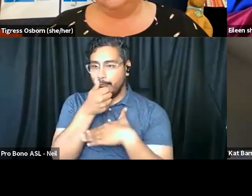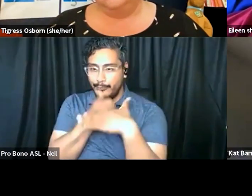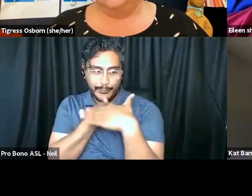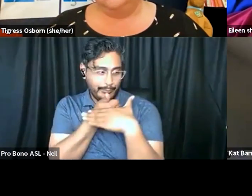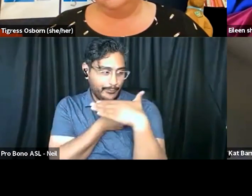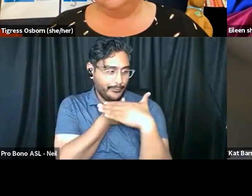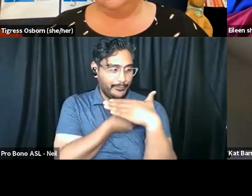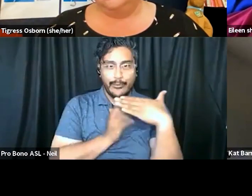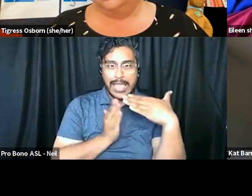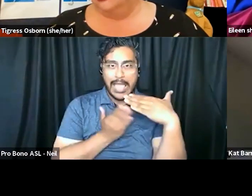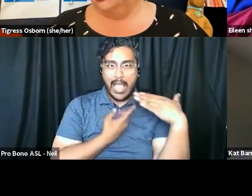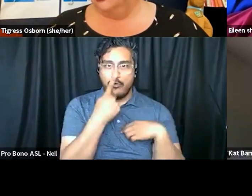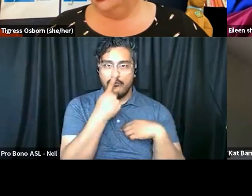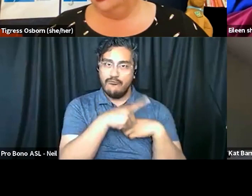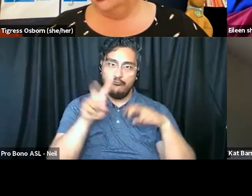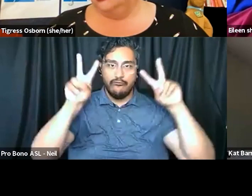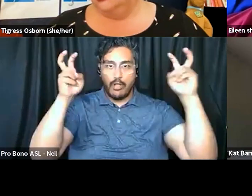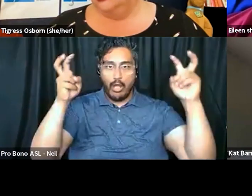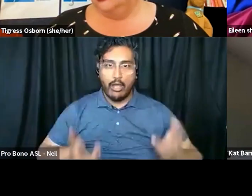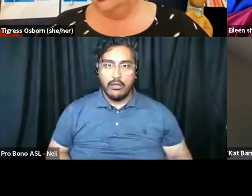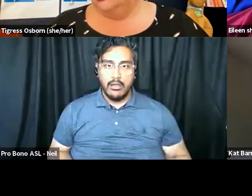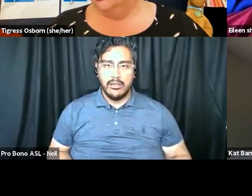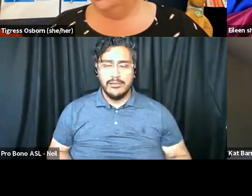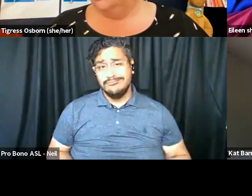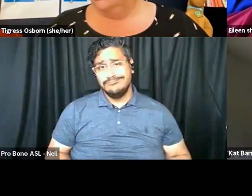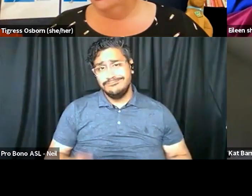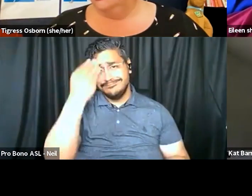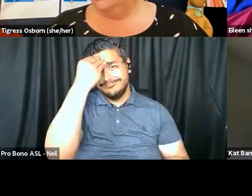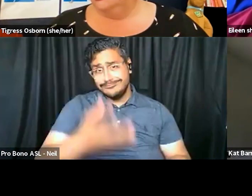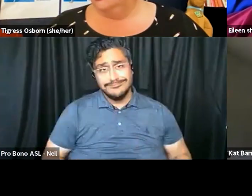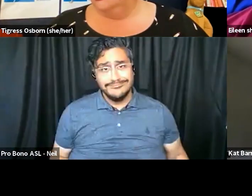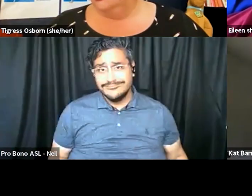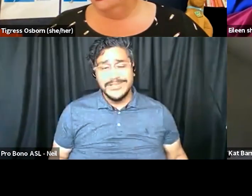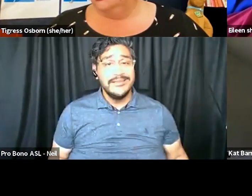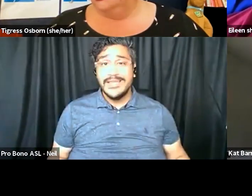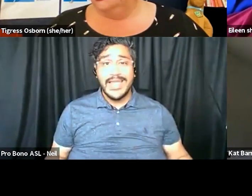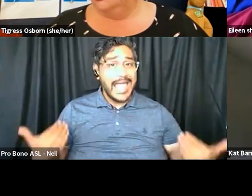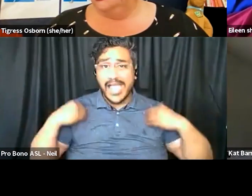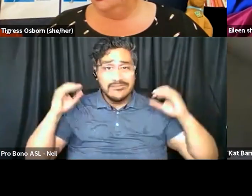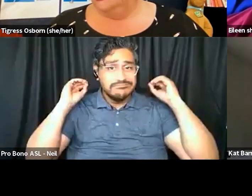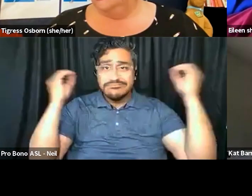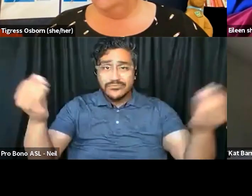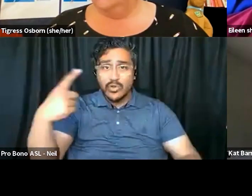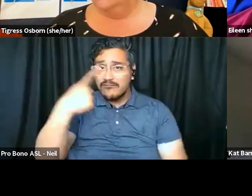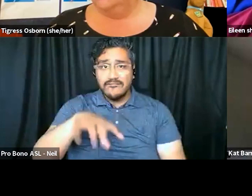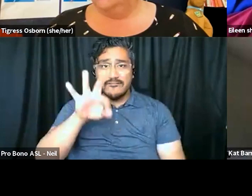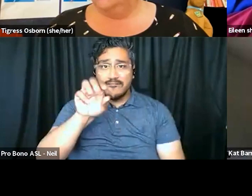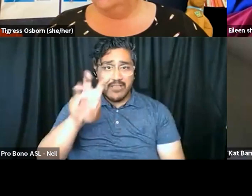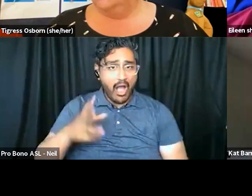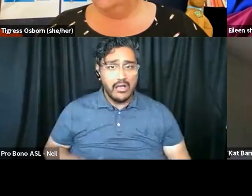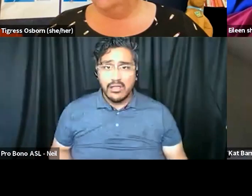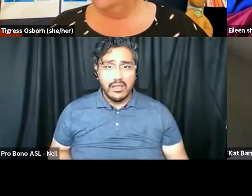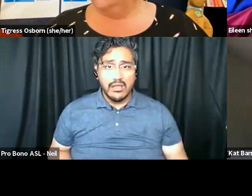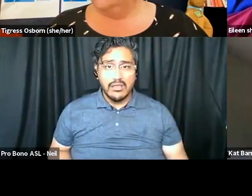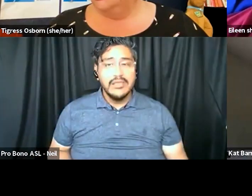so-called flaws. We've got news for you. We have no flaws, just